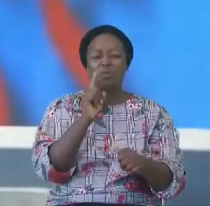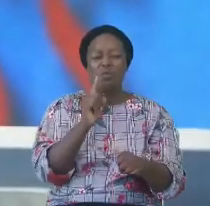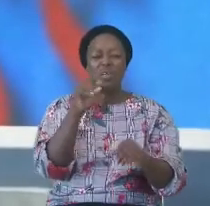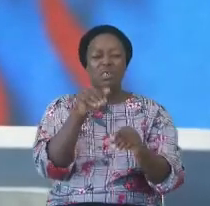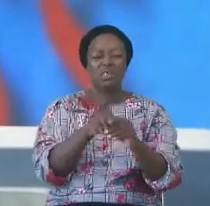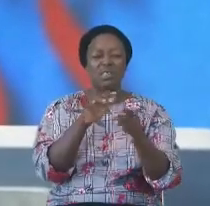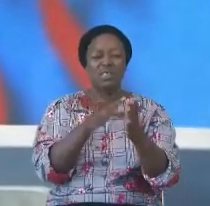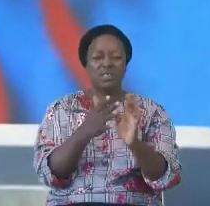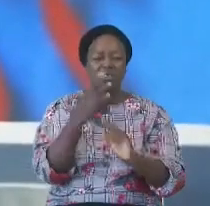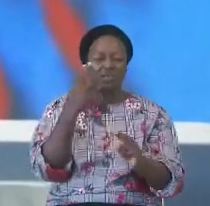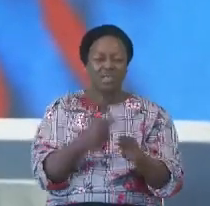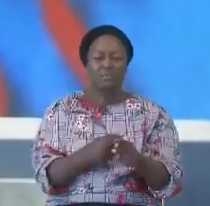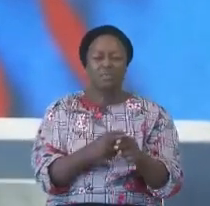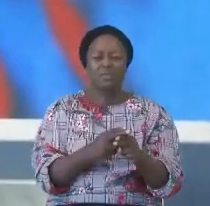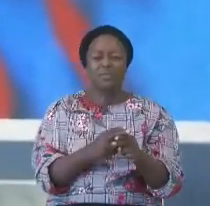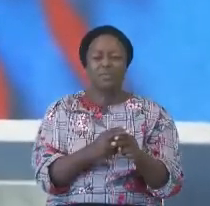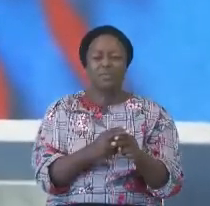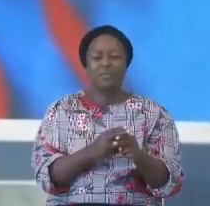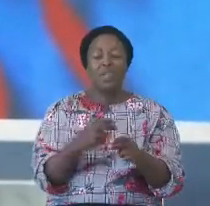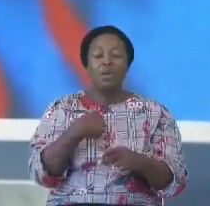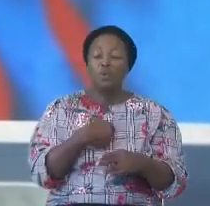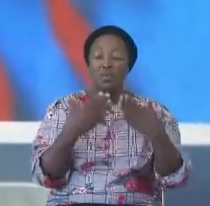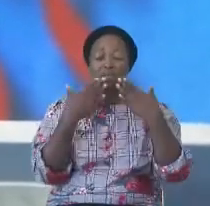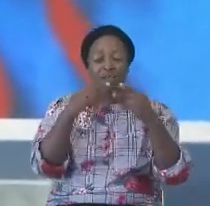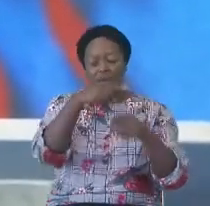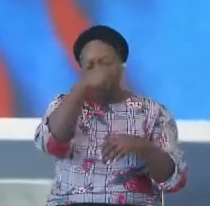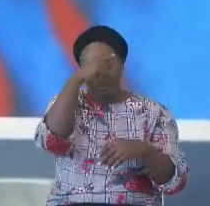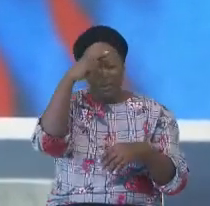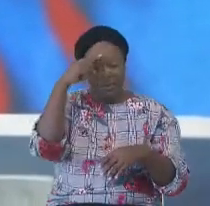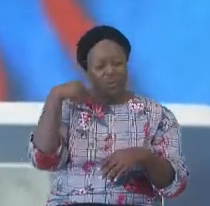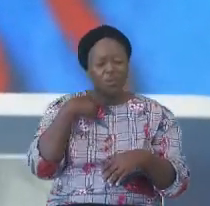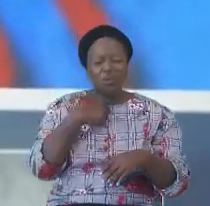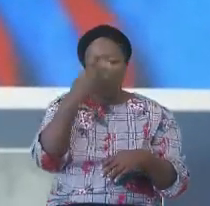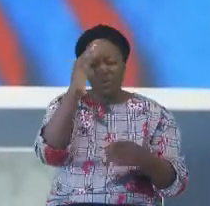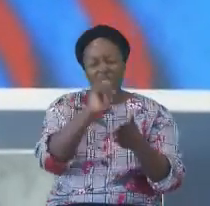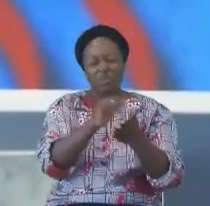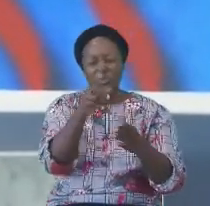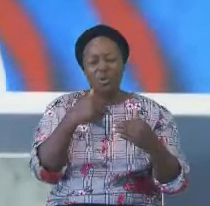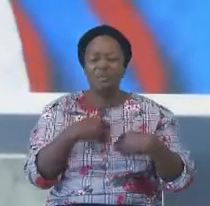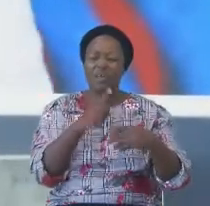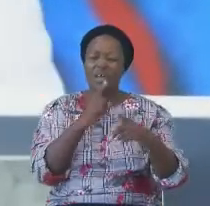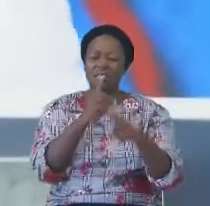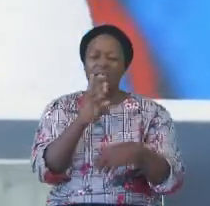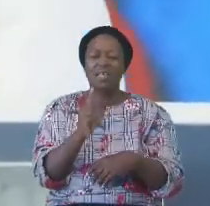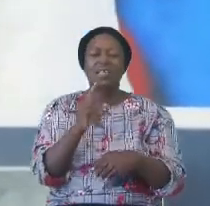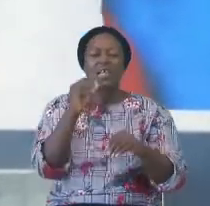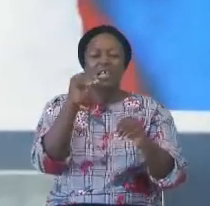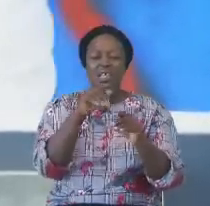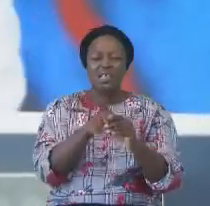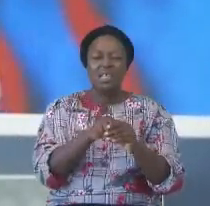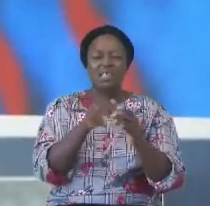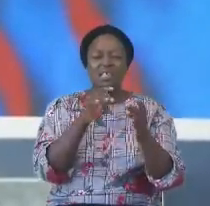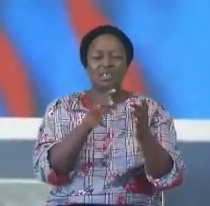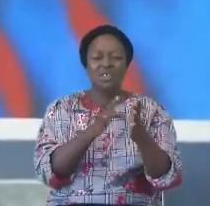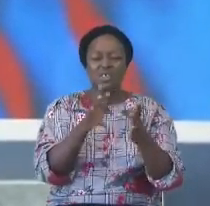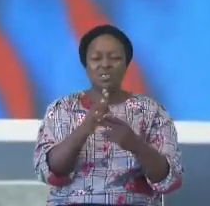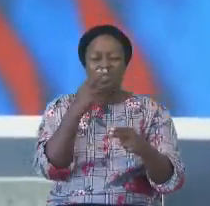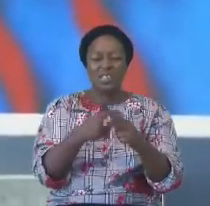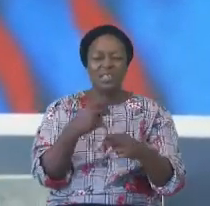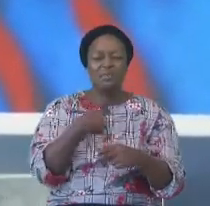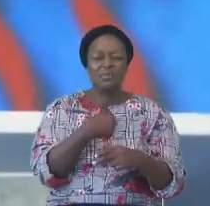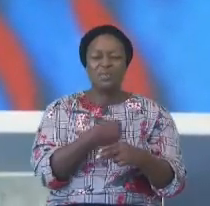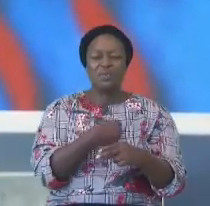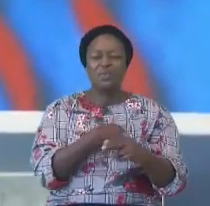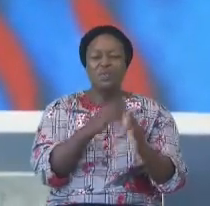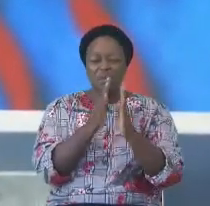will be embraced, and will bless everyone in Jesus' name. We thank you because we know